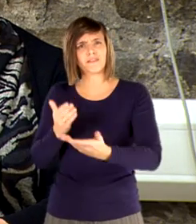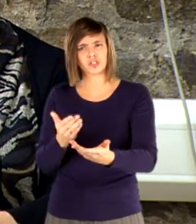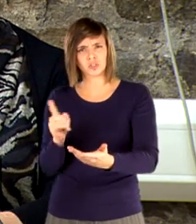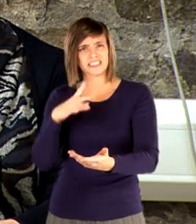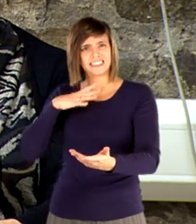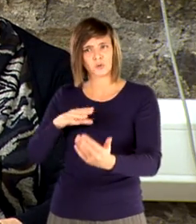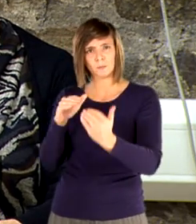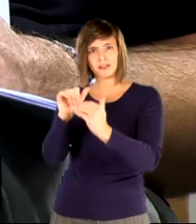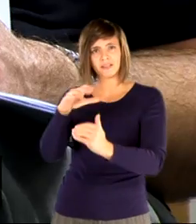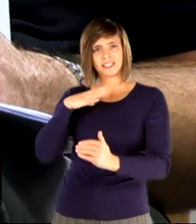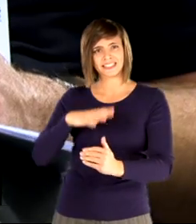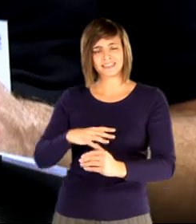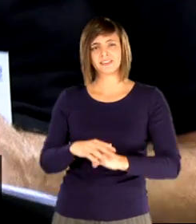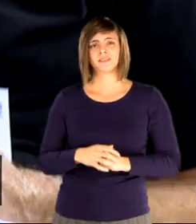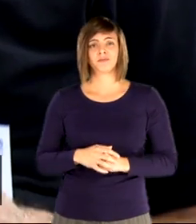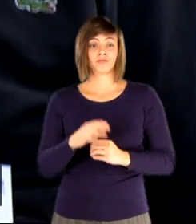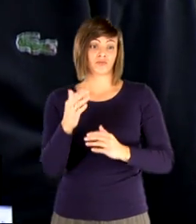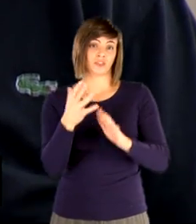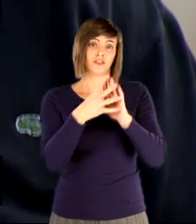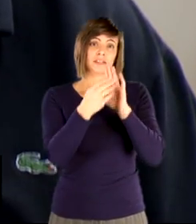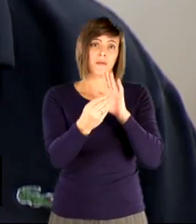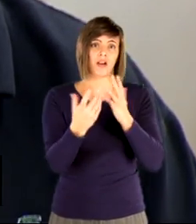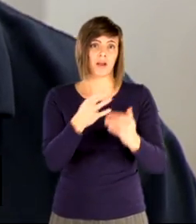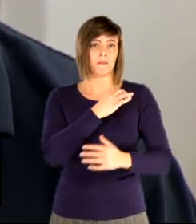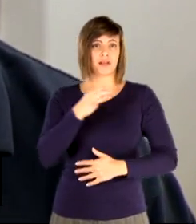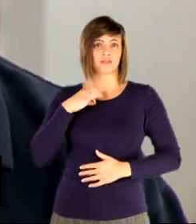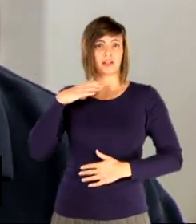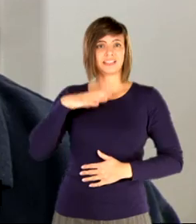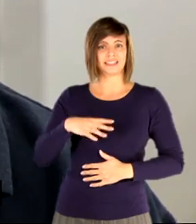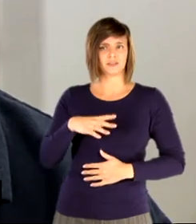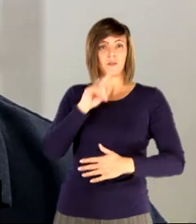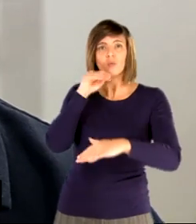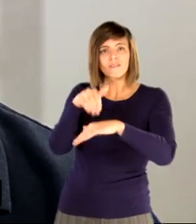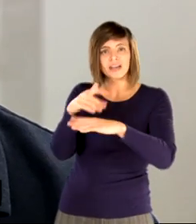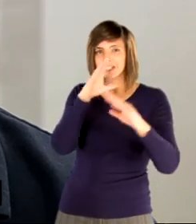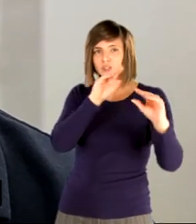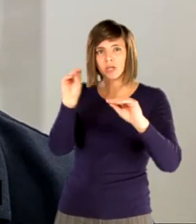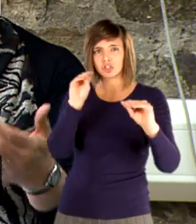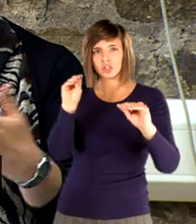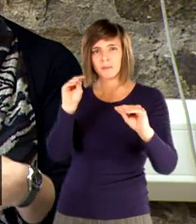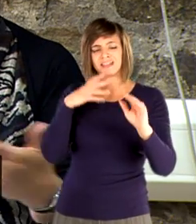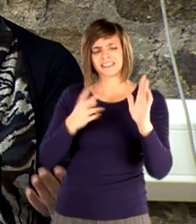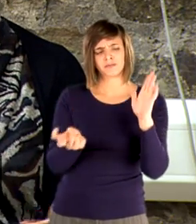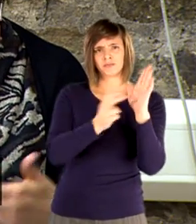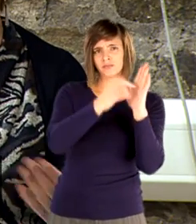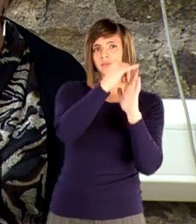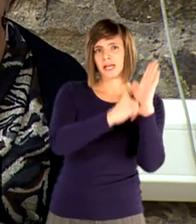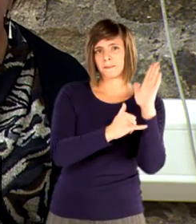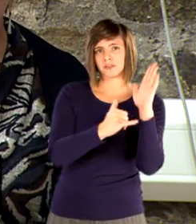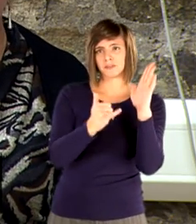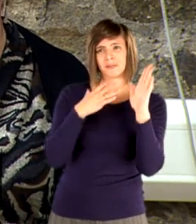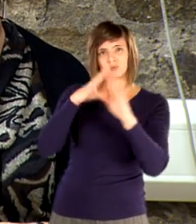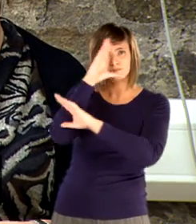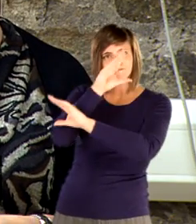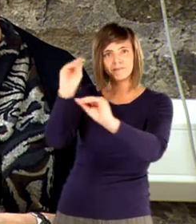provision required to meet that. So it might be that your child has a medical need that doesn't affect their education but is just of interest